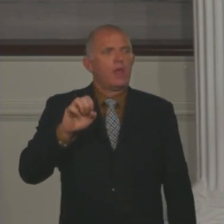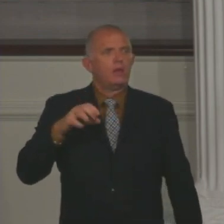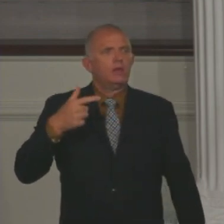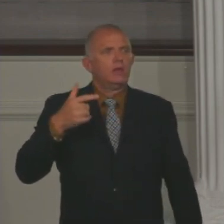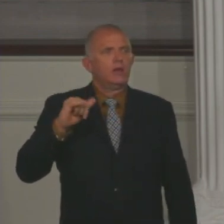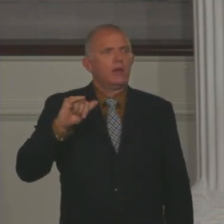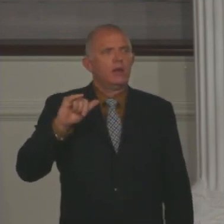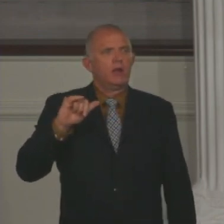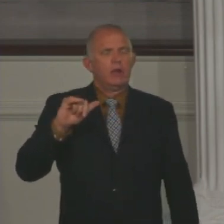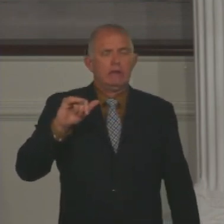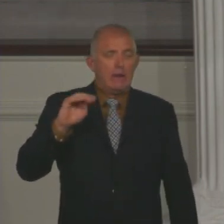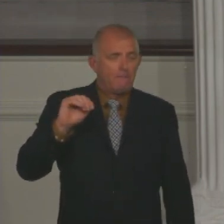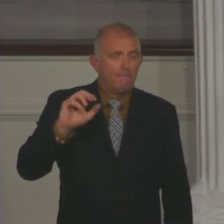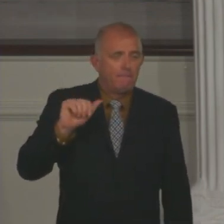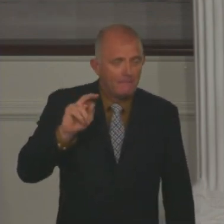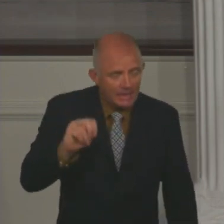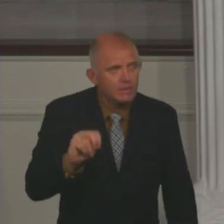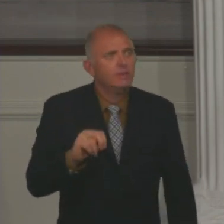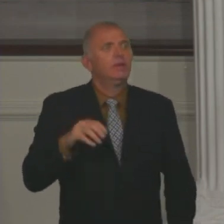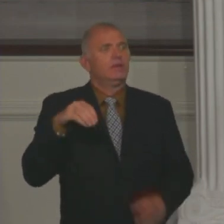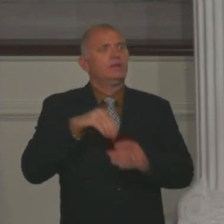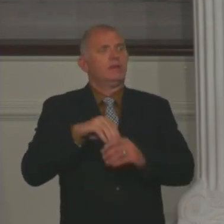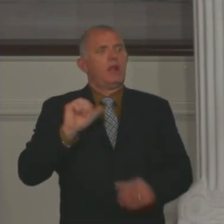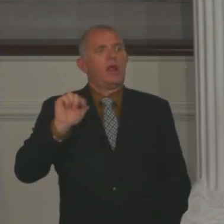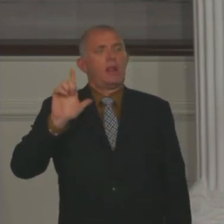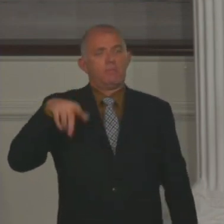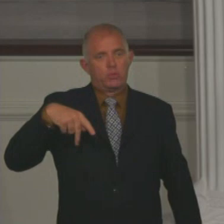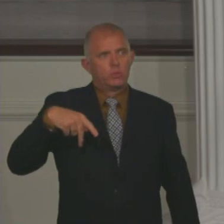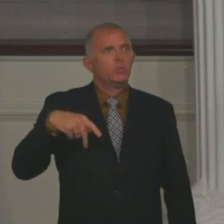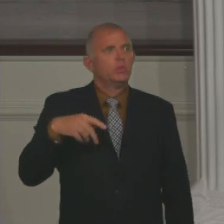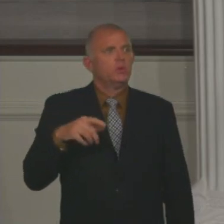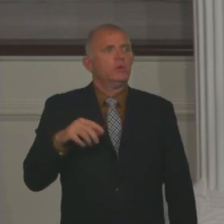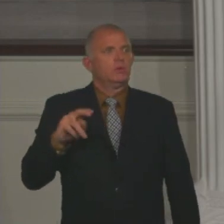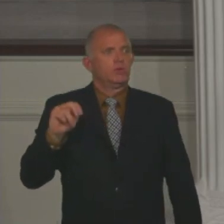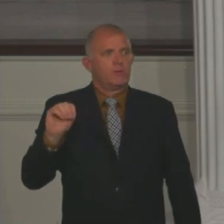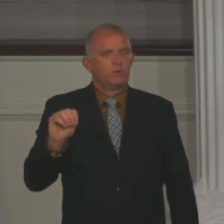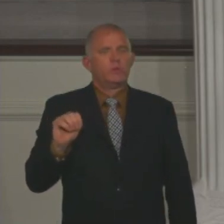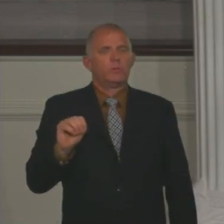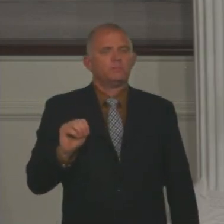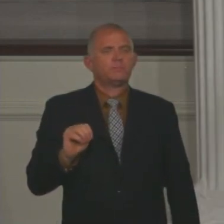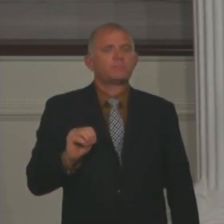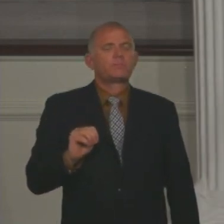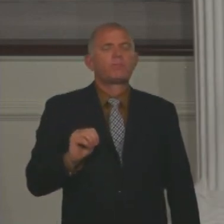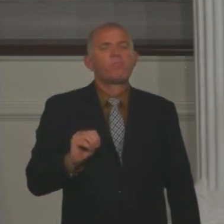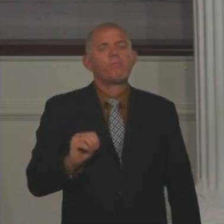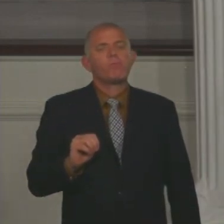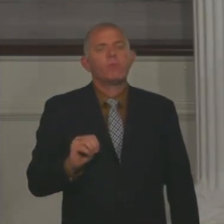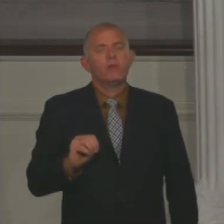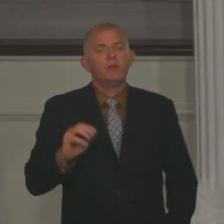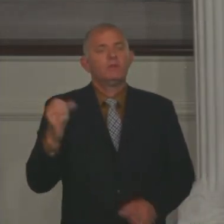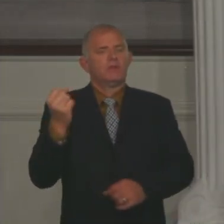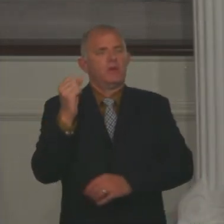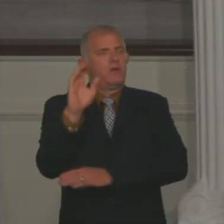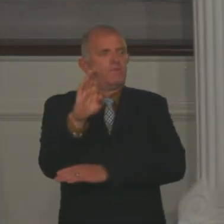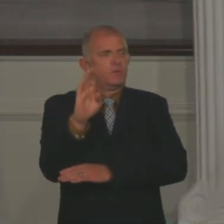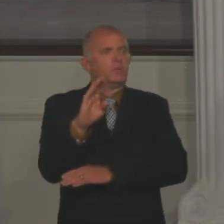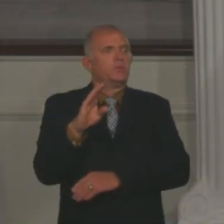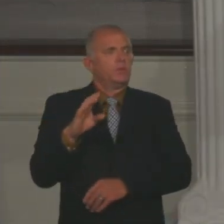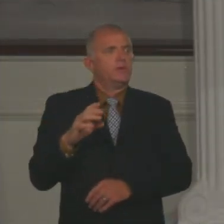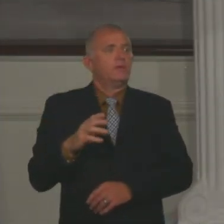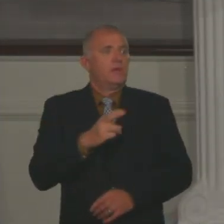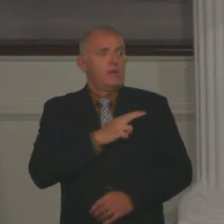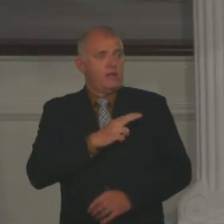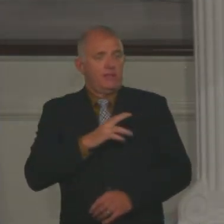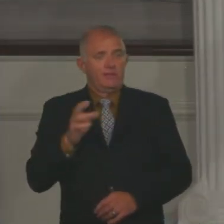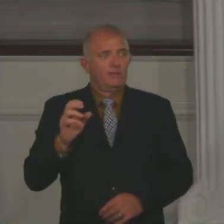And he asked Dr. Russell Anderson to accompany him on that trip while he preached. And on Tuesday afternoon, he and Dr. Anderson went over to the